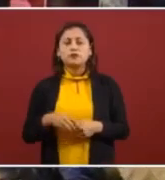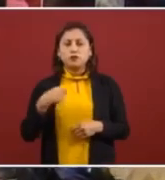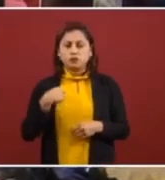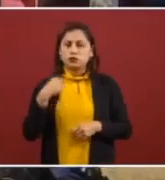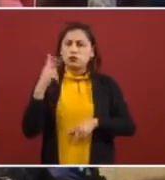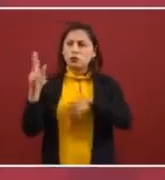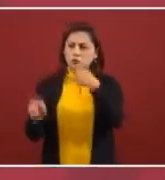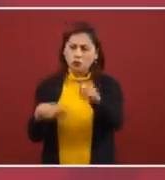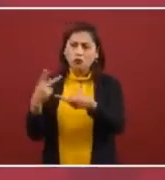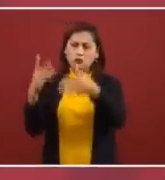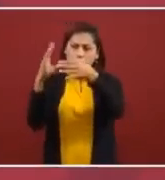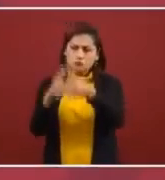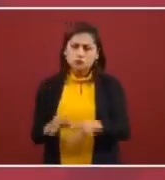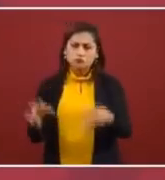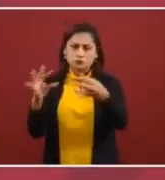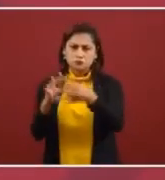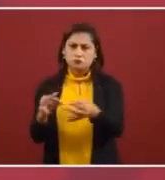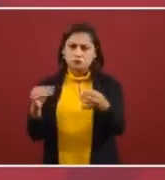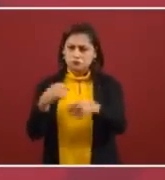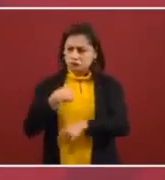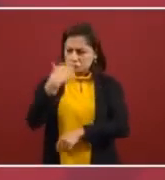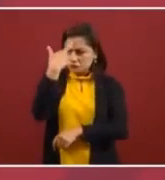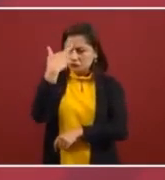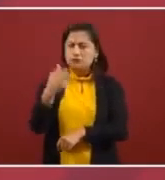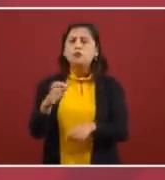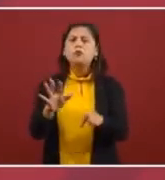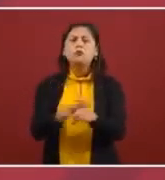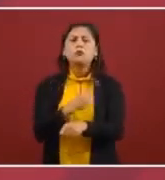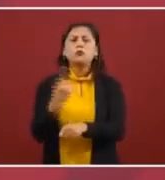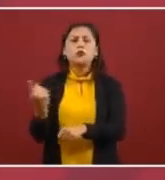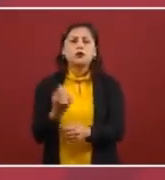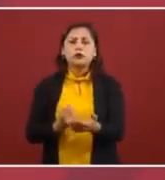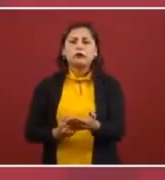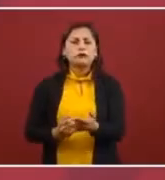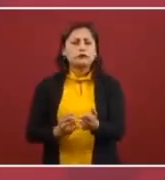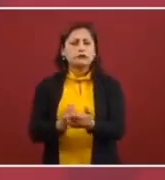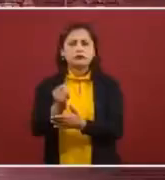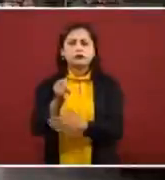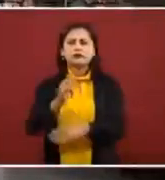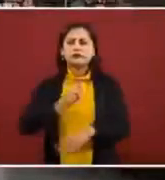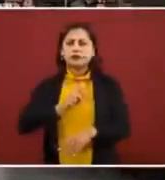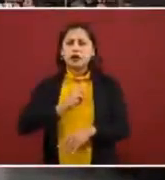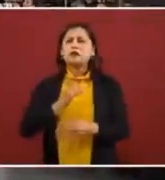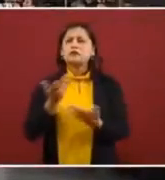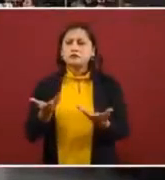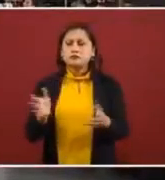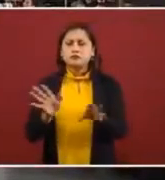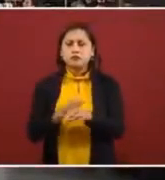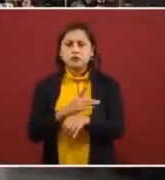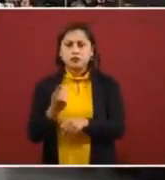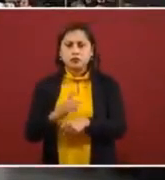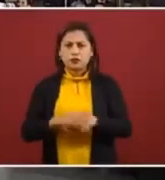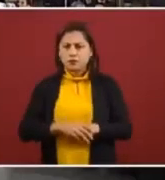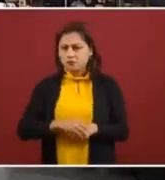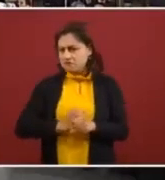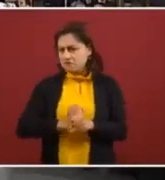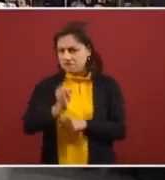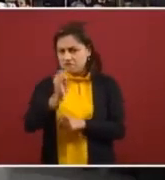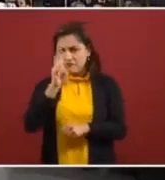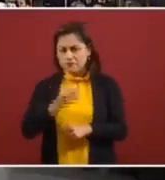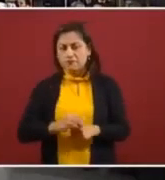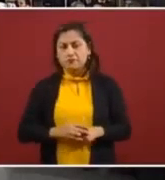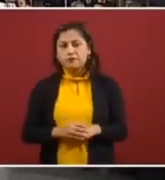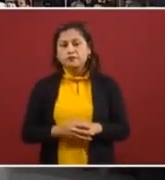and to let them know and expose my reasons as to why no to violence.